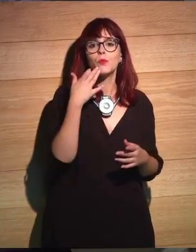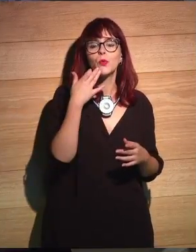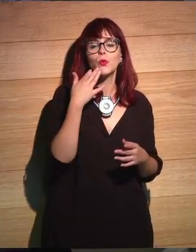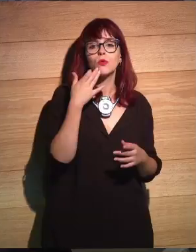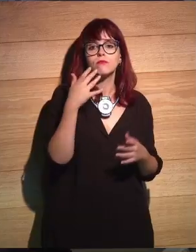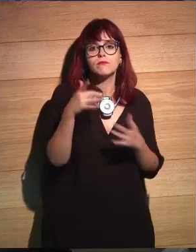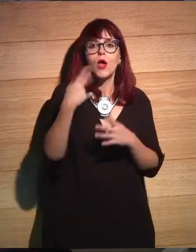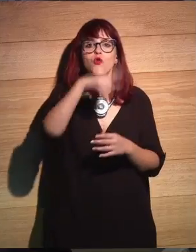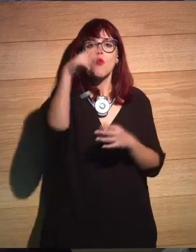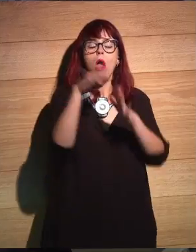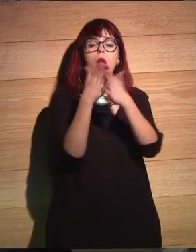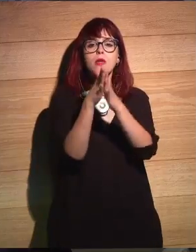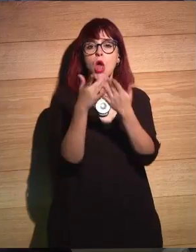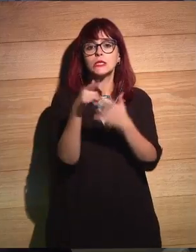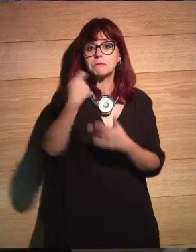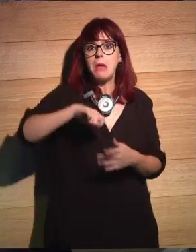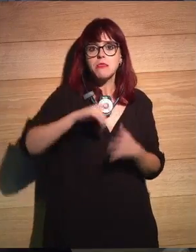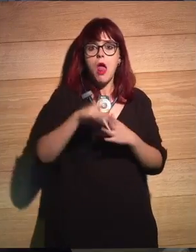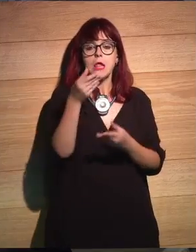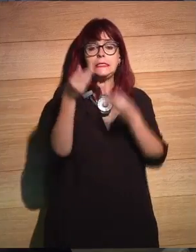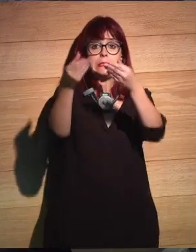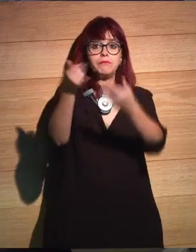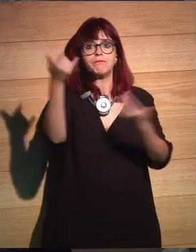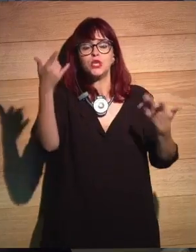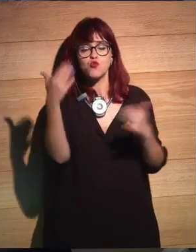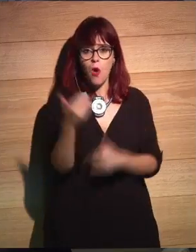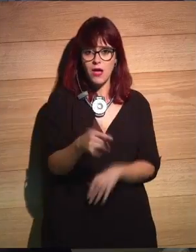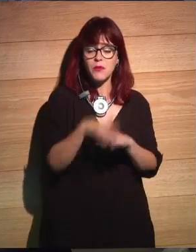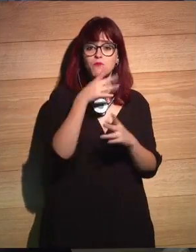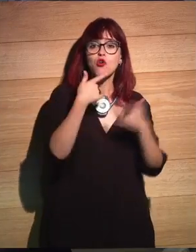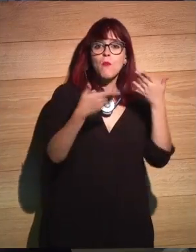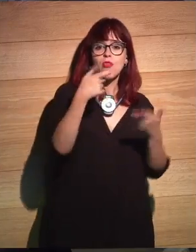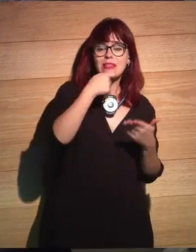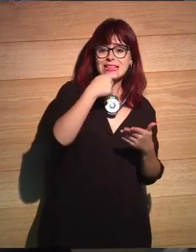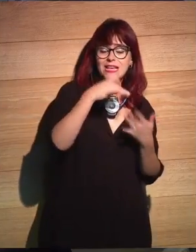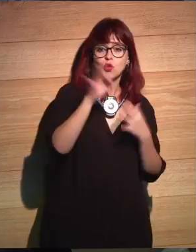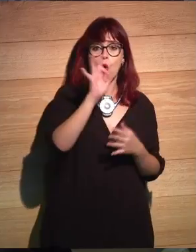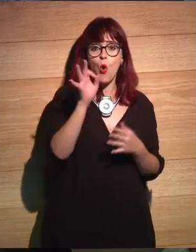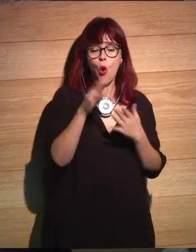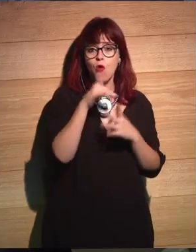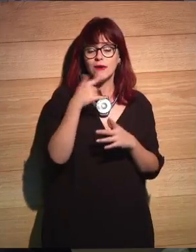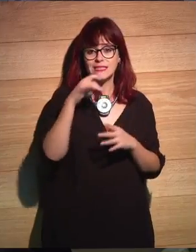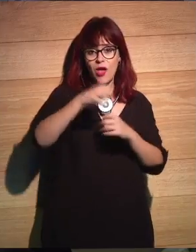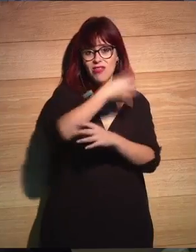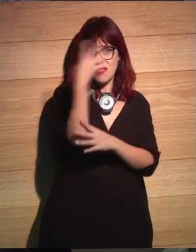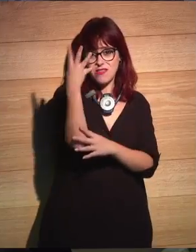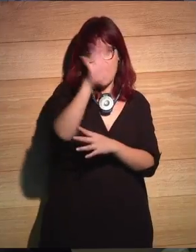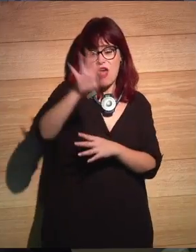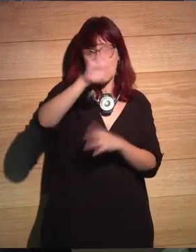to English or other Scandinavian books or German or even Italian, they are